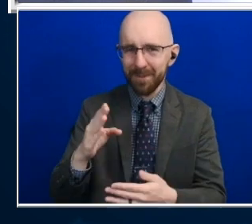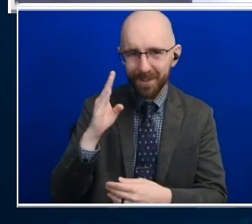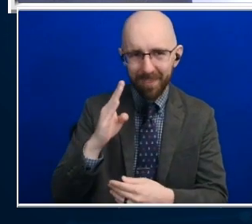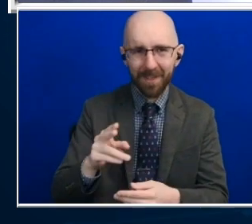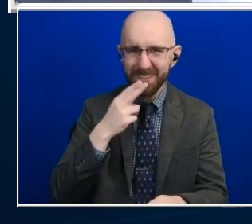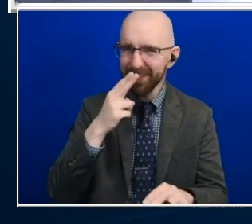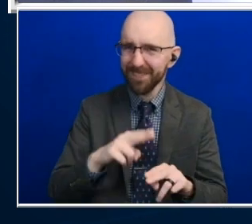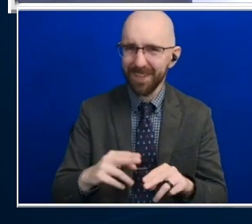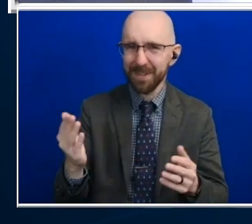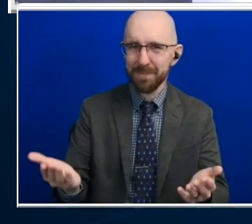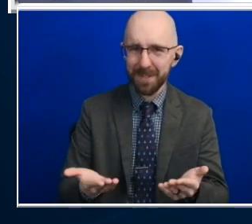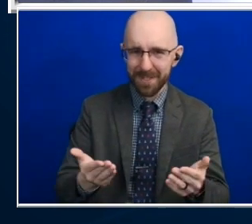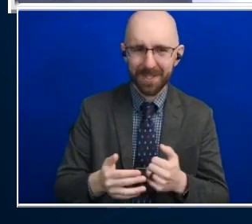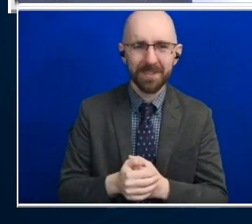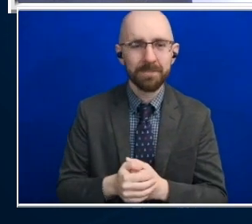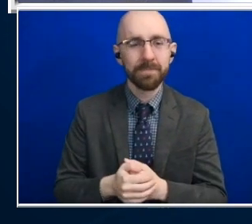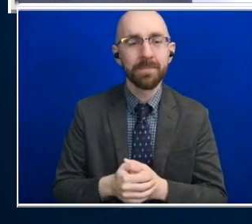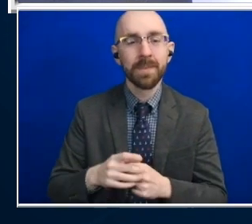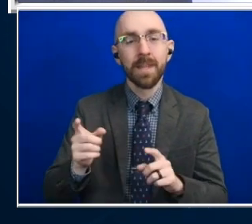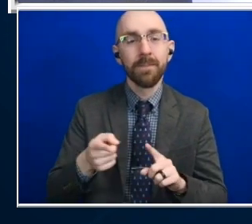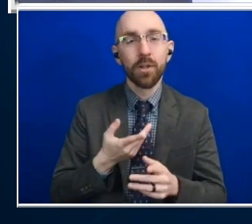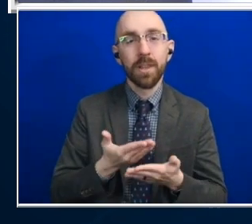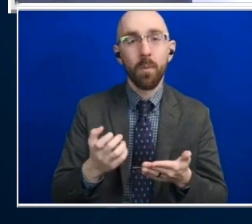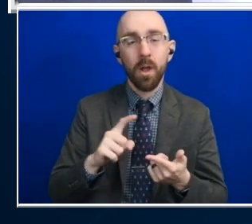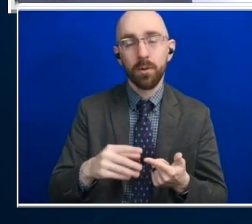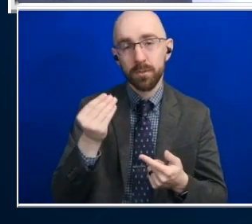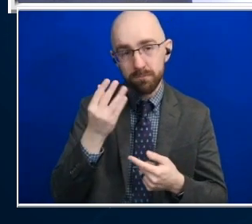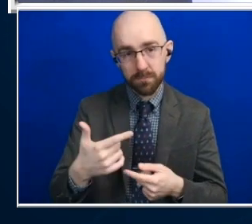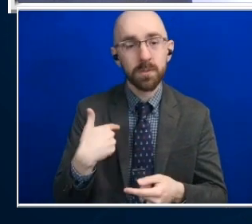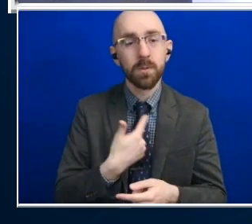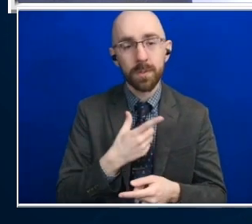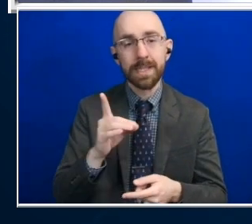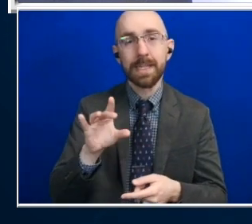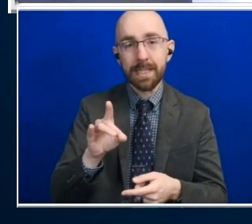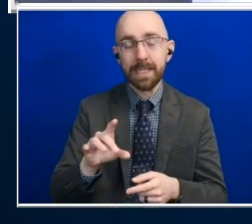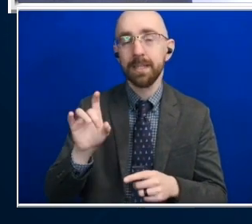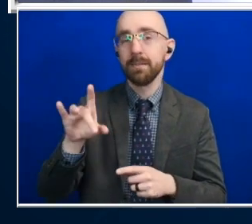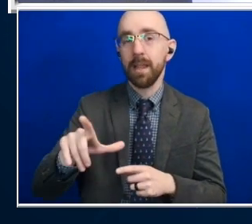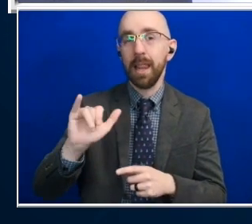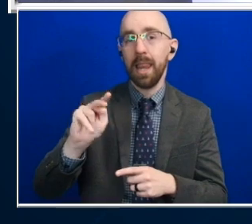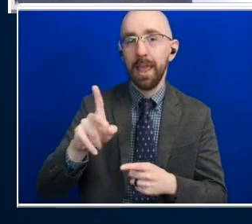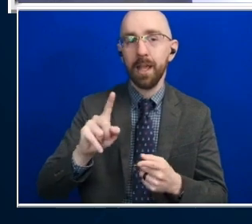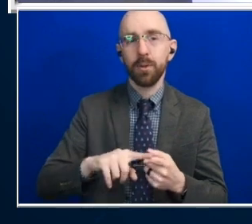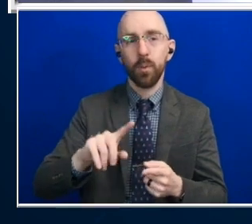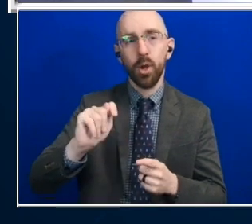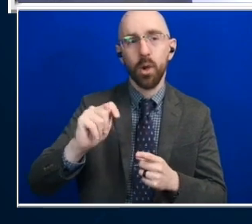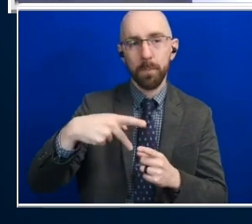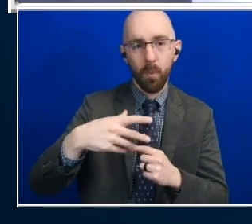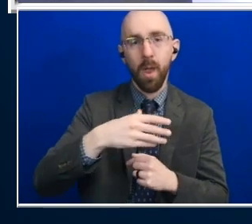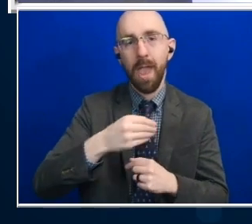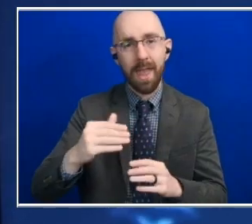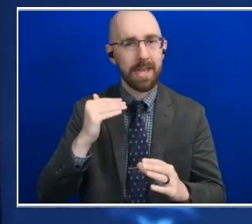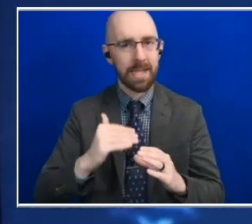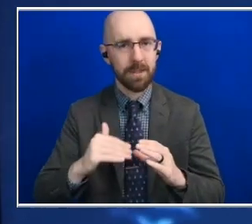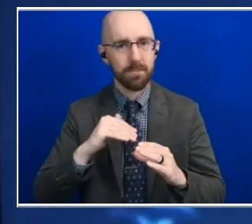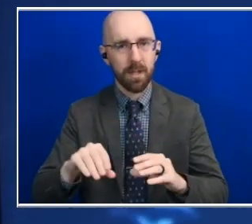here. First, I want to tell you that we did drop the link to Turning Point and to the emails that Dr. Castro